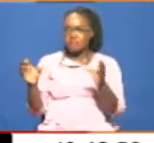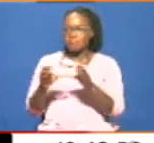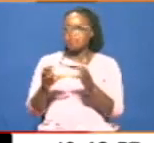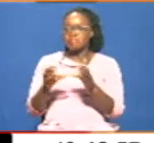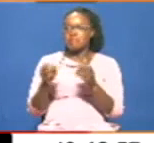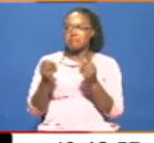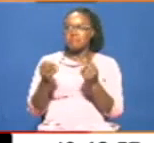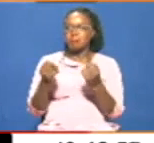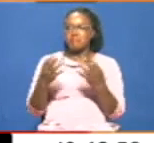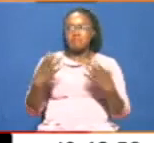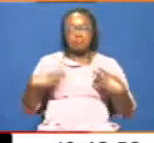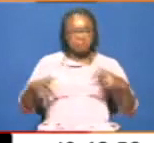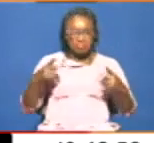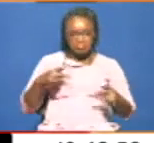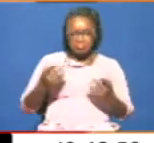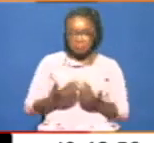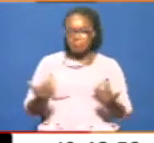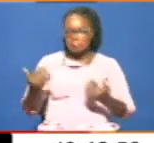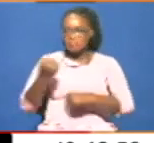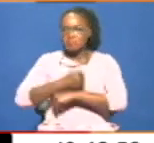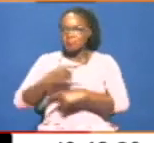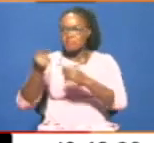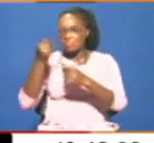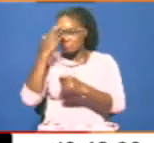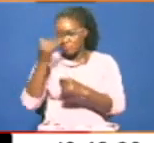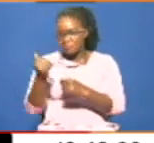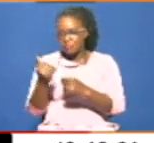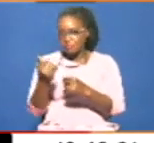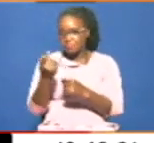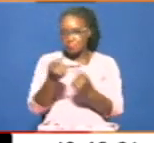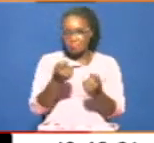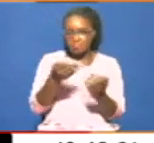lot of people have been able to take their children to school because of the microfinances.